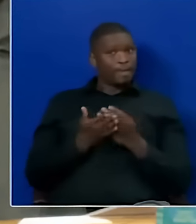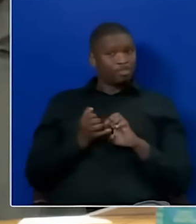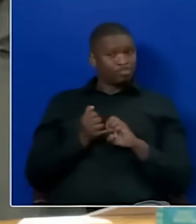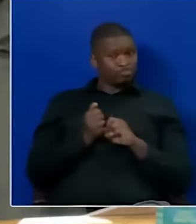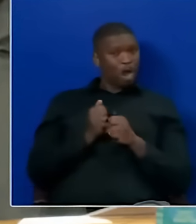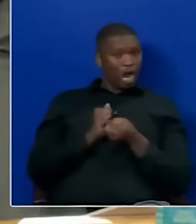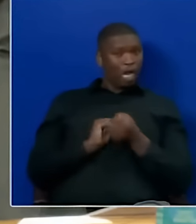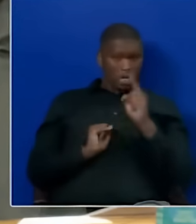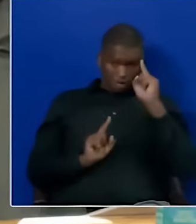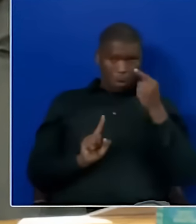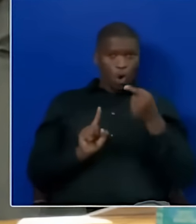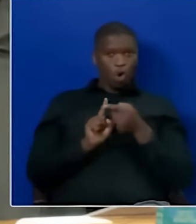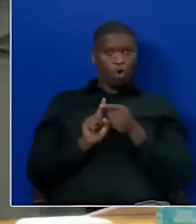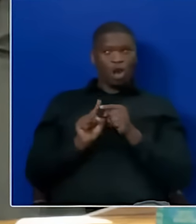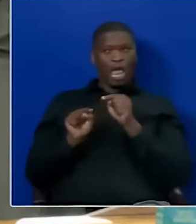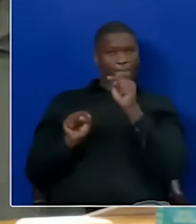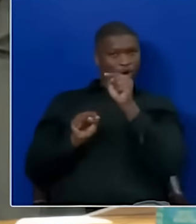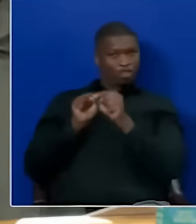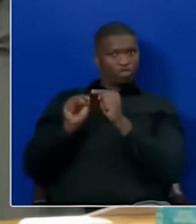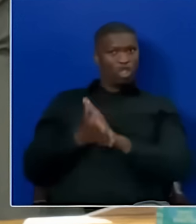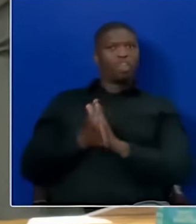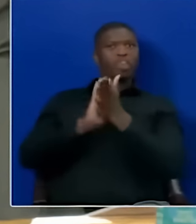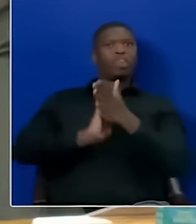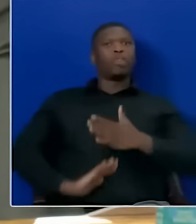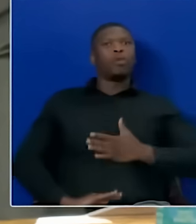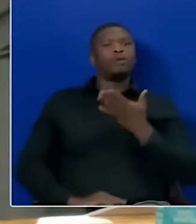prosecution. What's your comment on that?